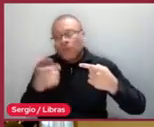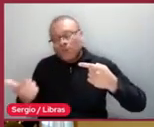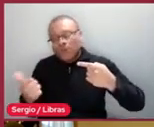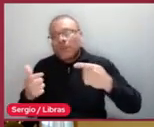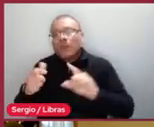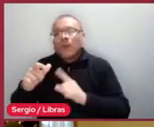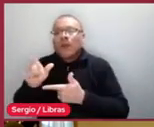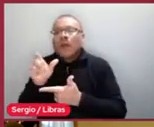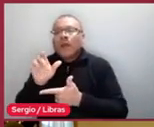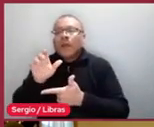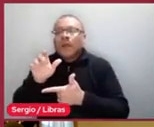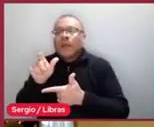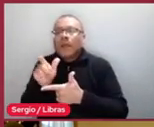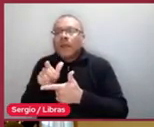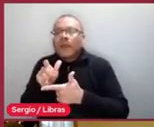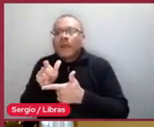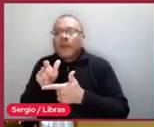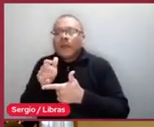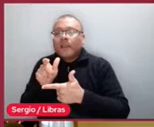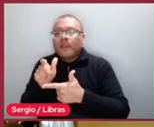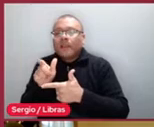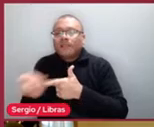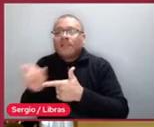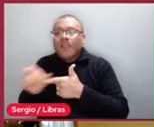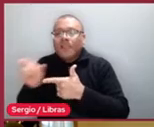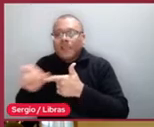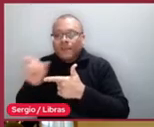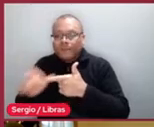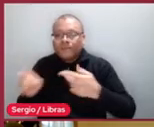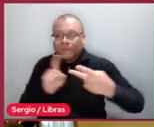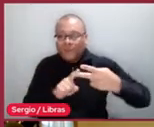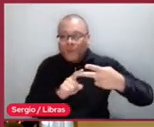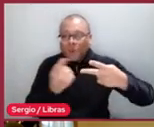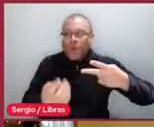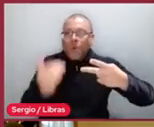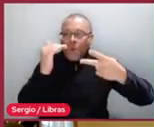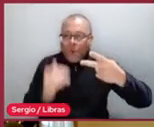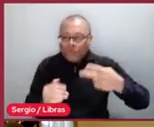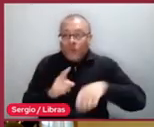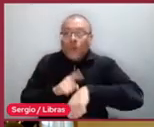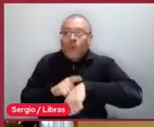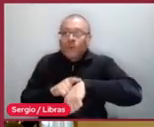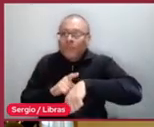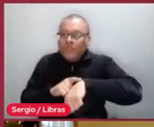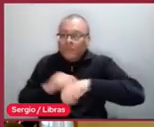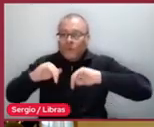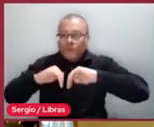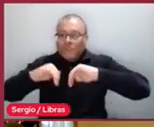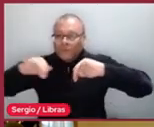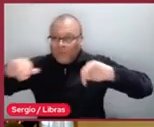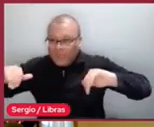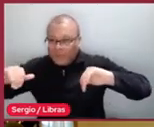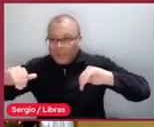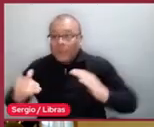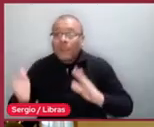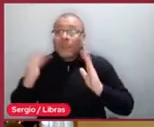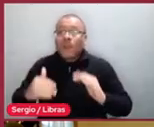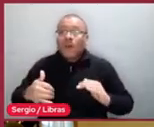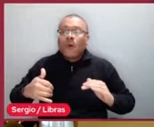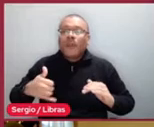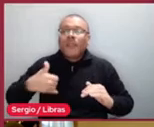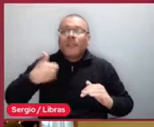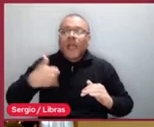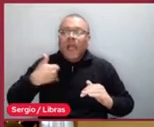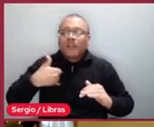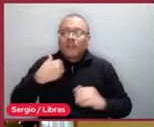time. And here's what it shines, because JSON doesn't have the time data type. So if